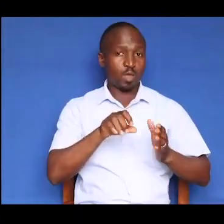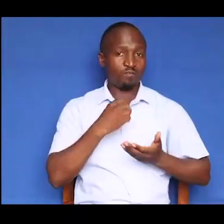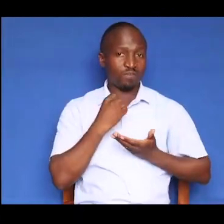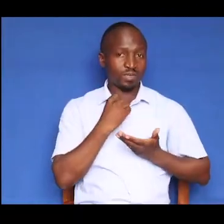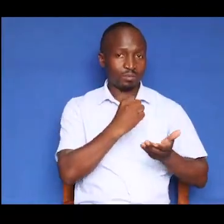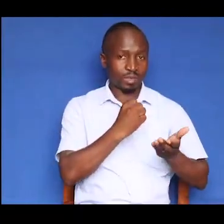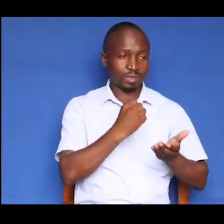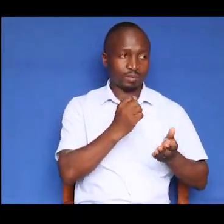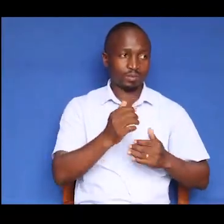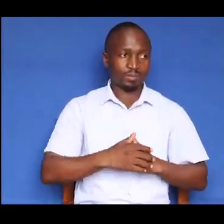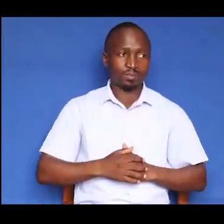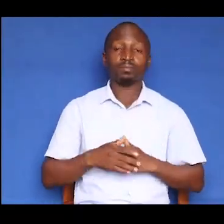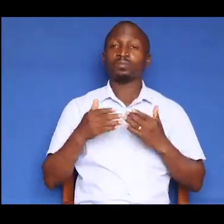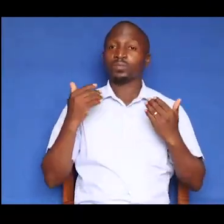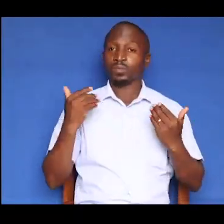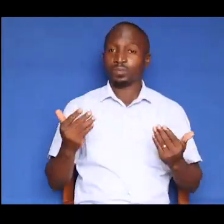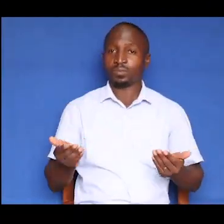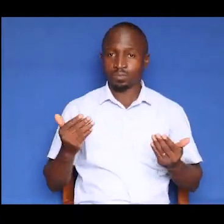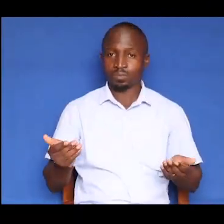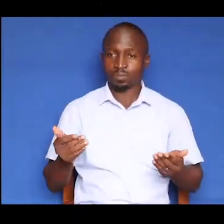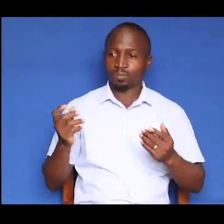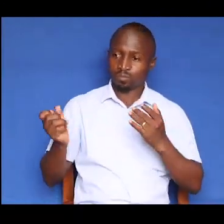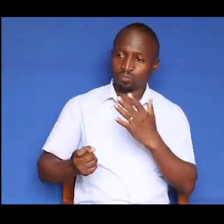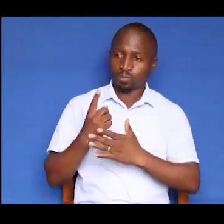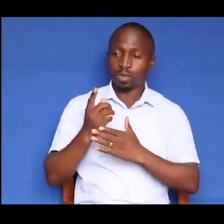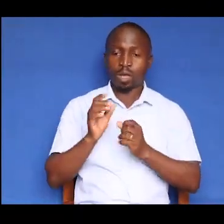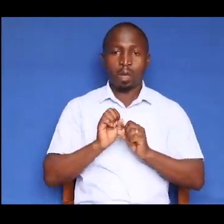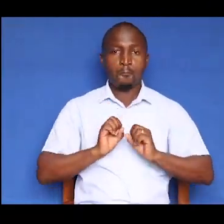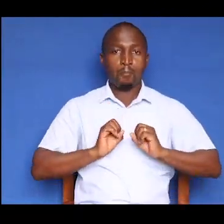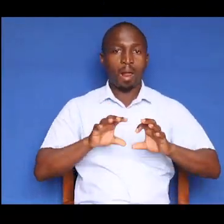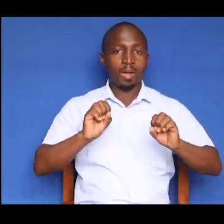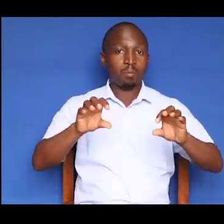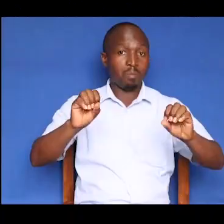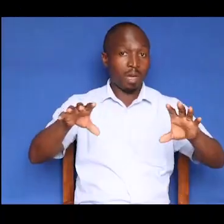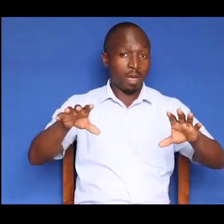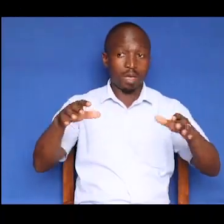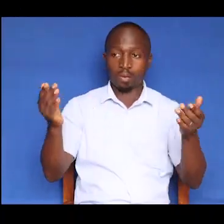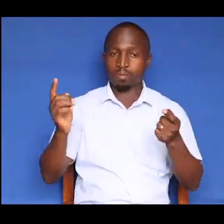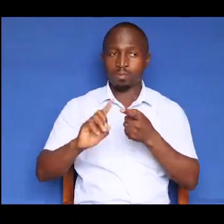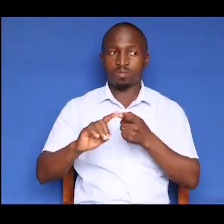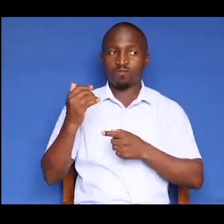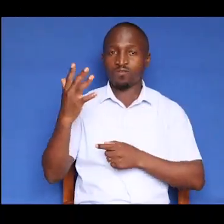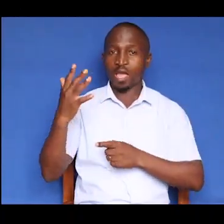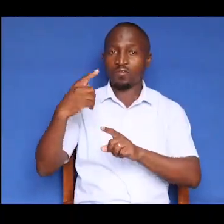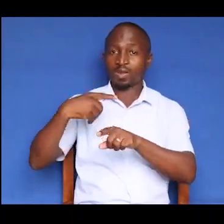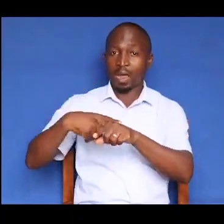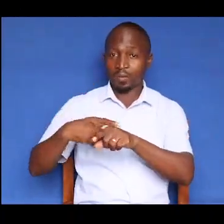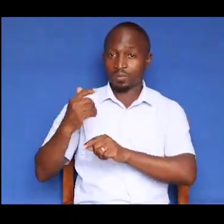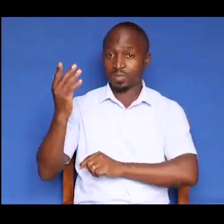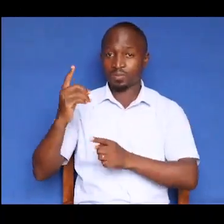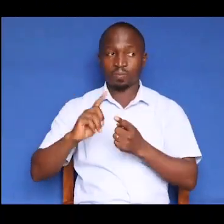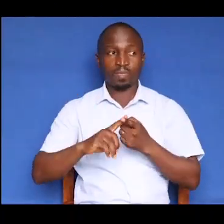investment. So we, from multiplier, which was 5 times, and